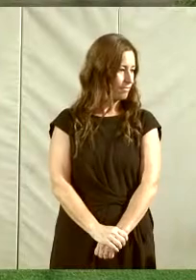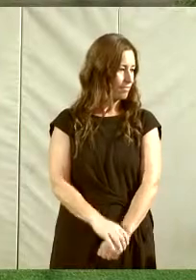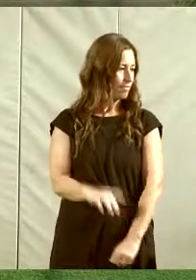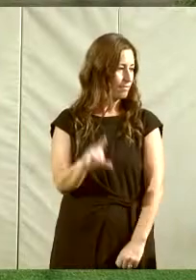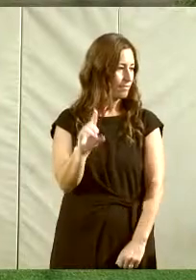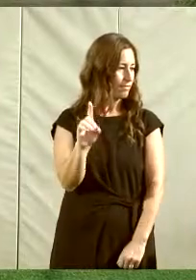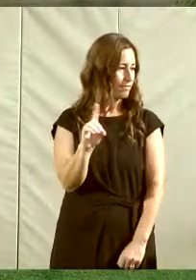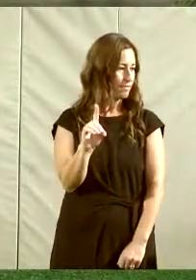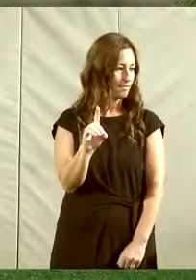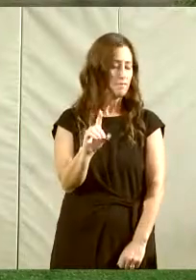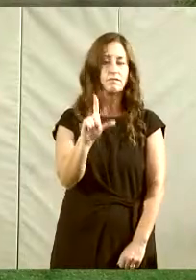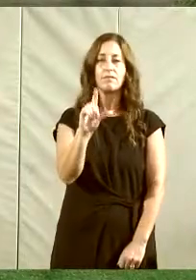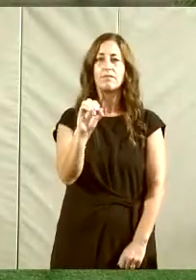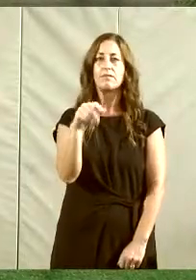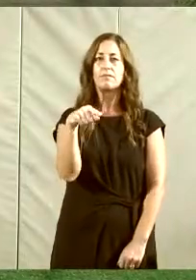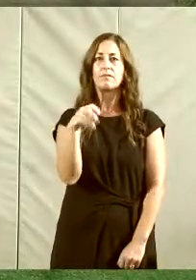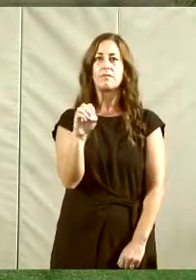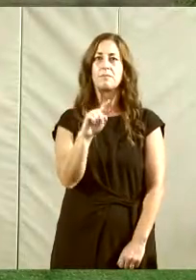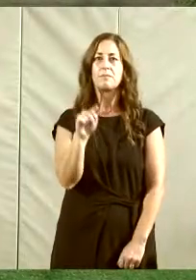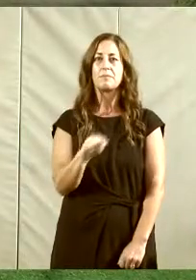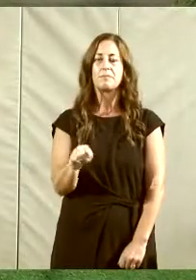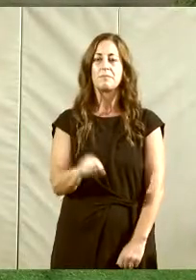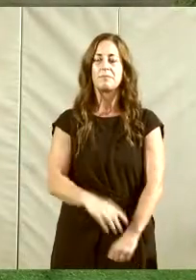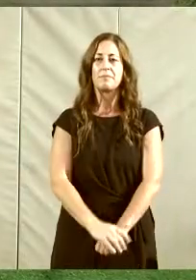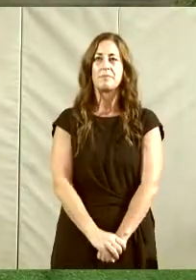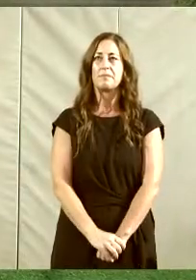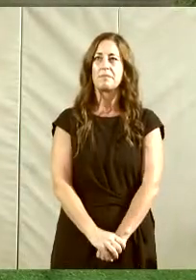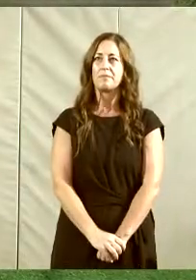Daniel Alcántara López.